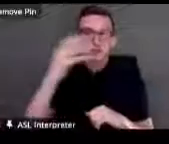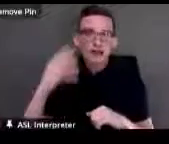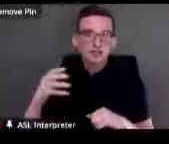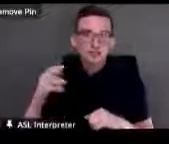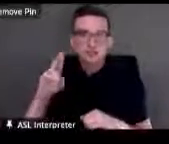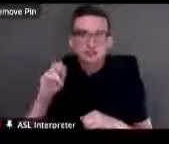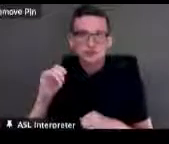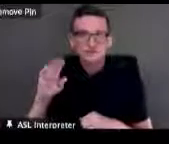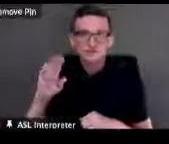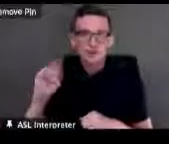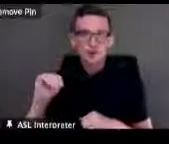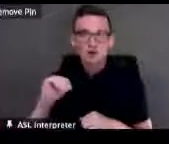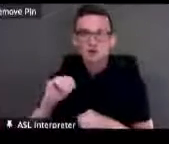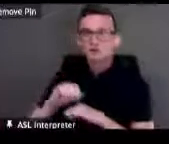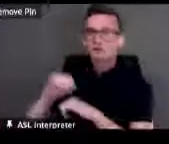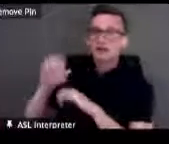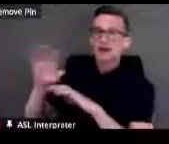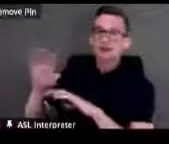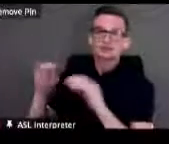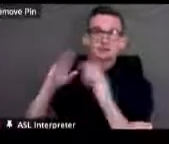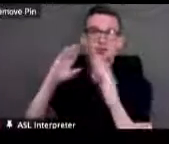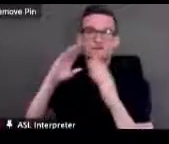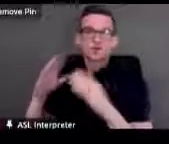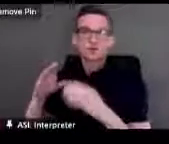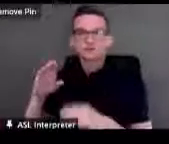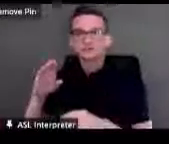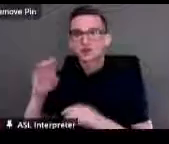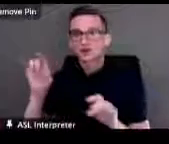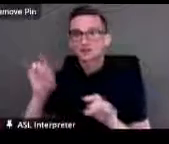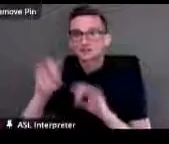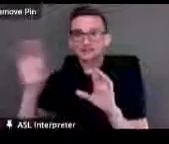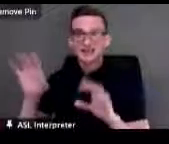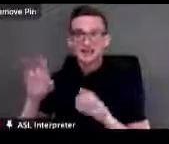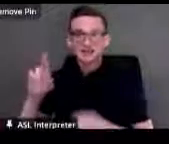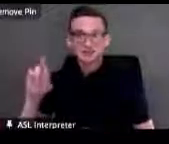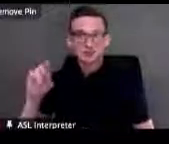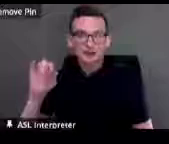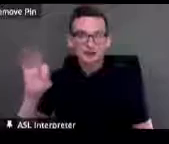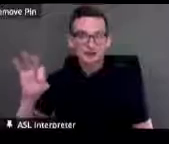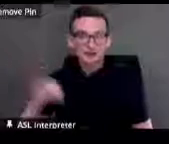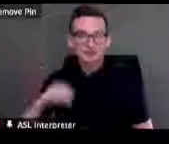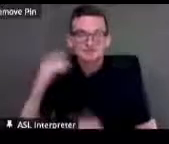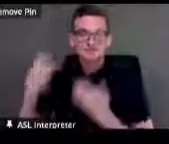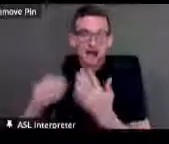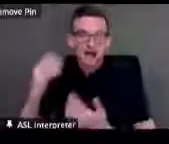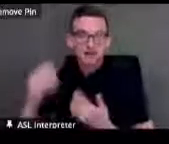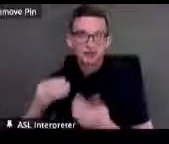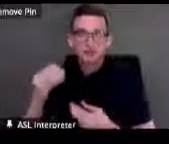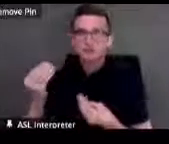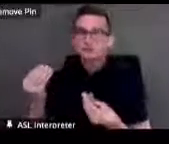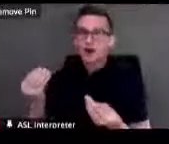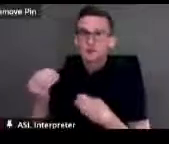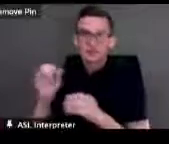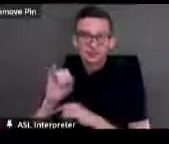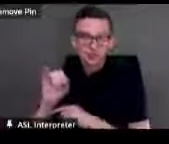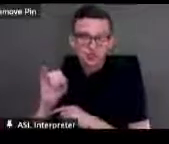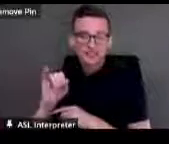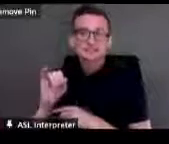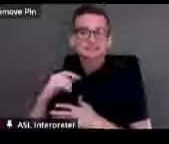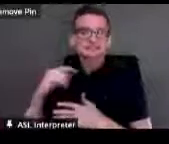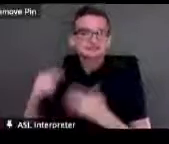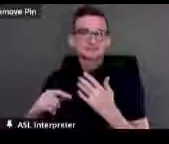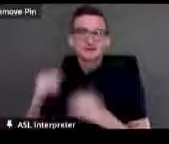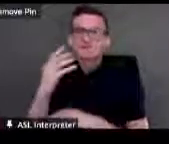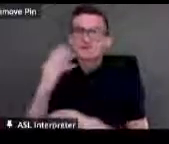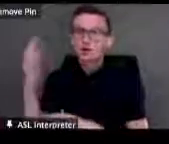about disaster relief, wildfires, property insurance because of those things, and obviously forest management